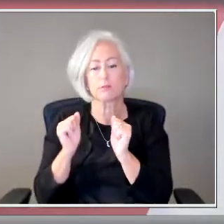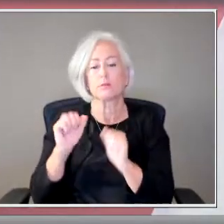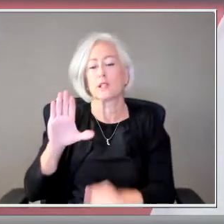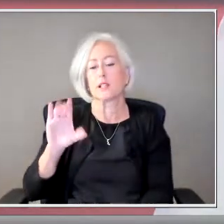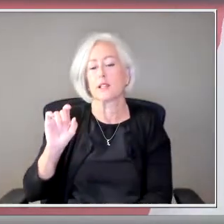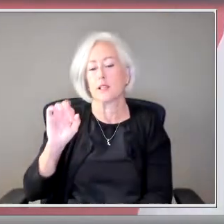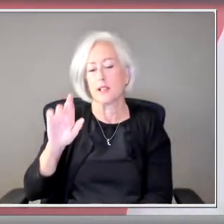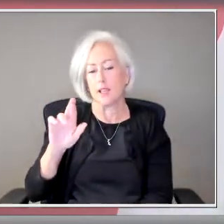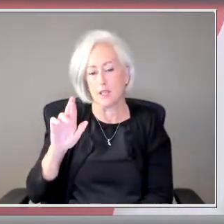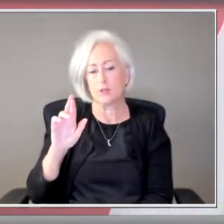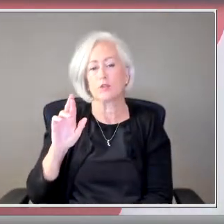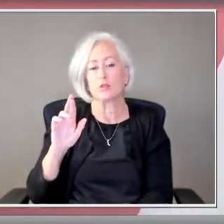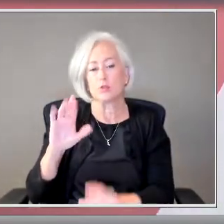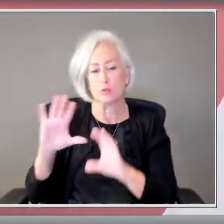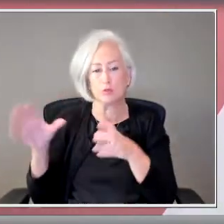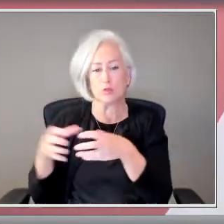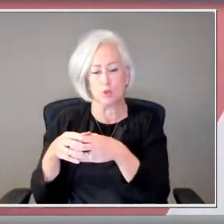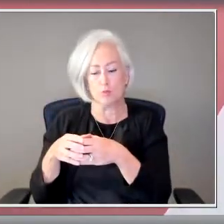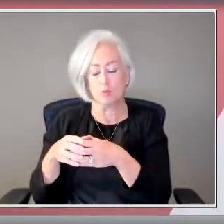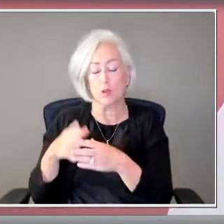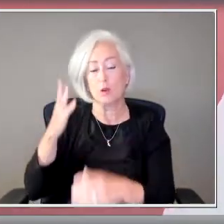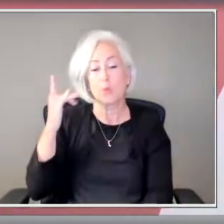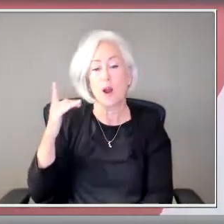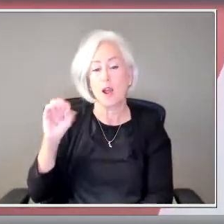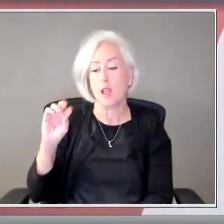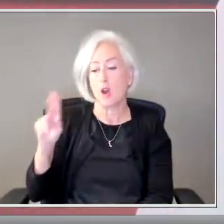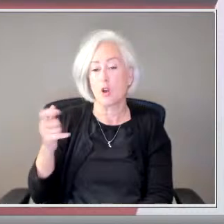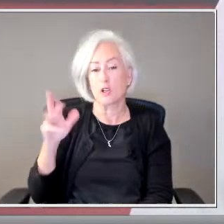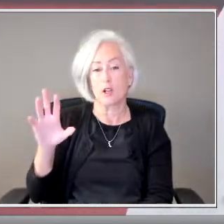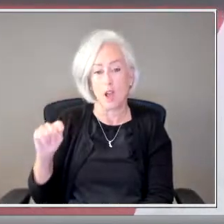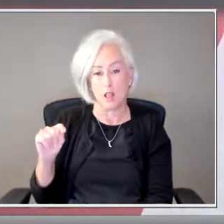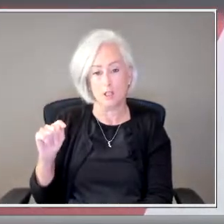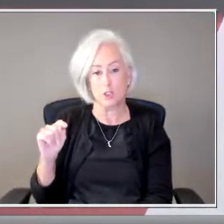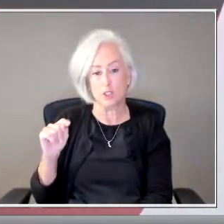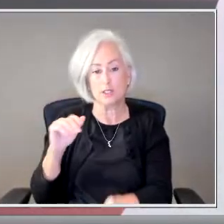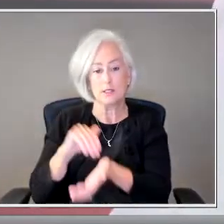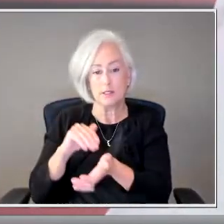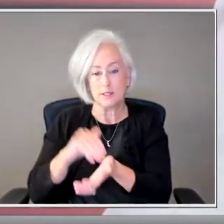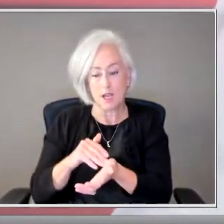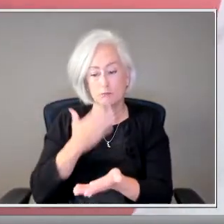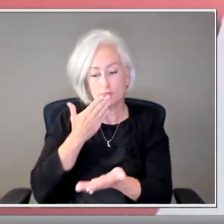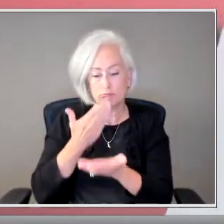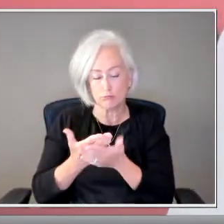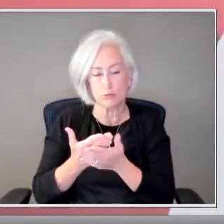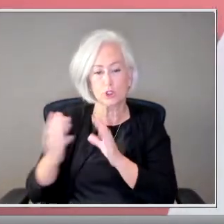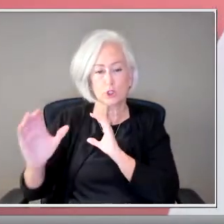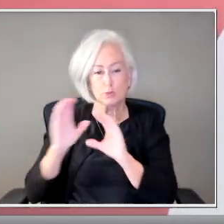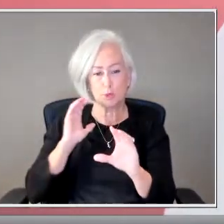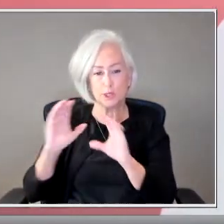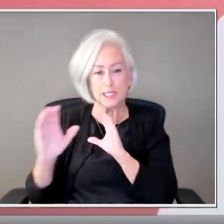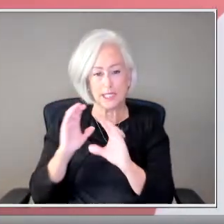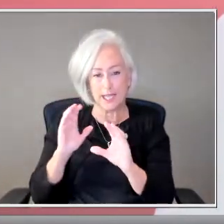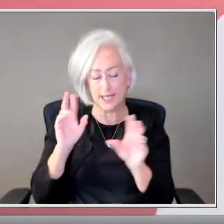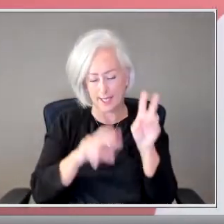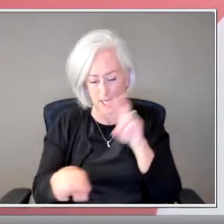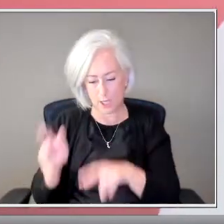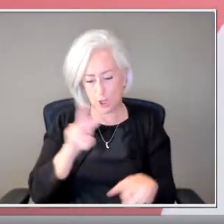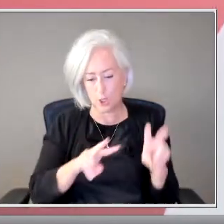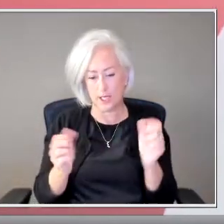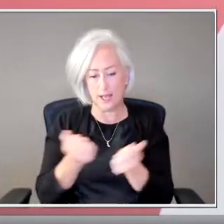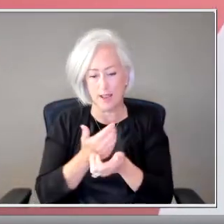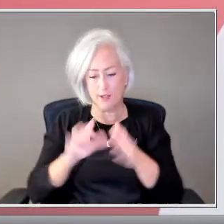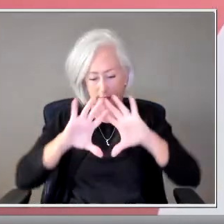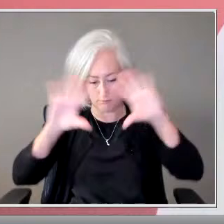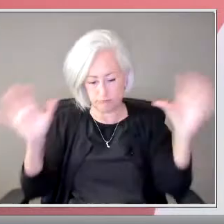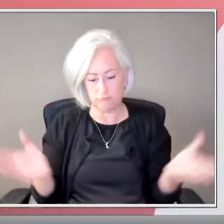is the oncologists are really good about communicating and looking at this as team. And I talk